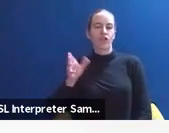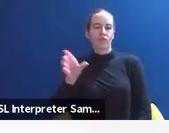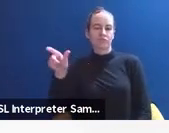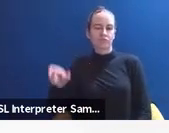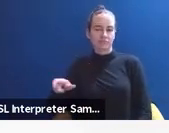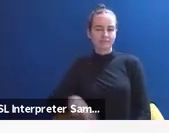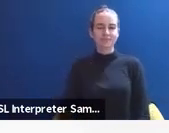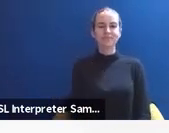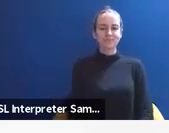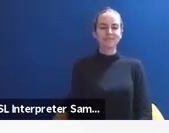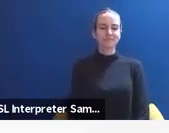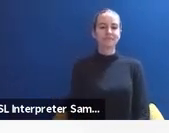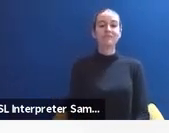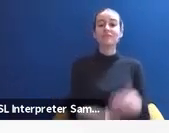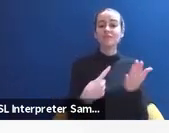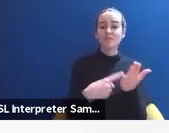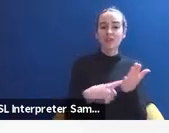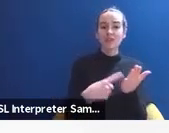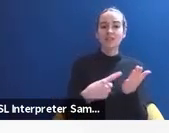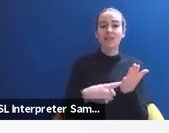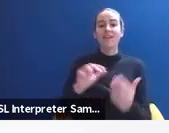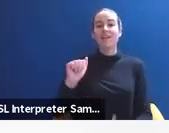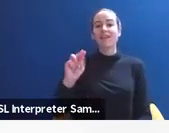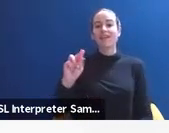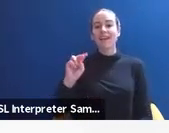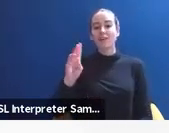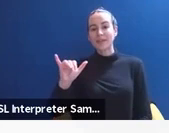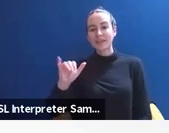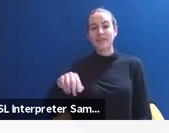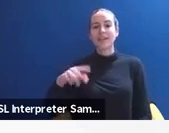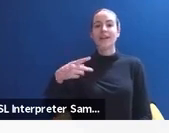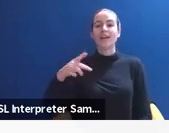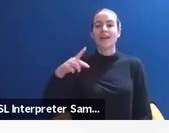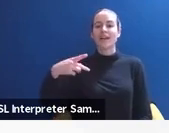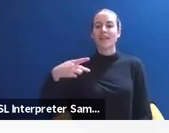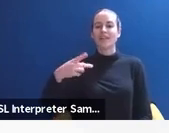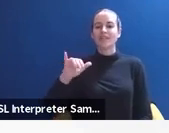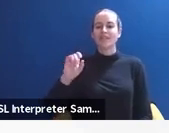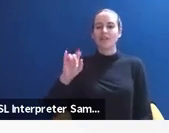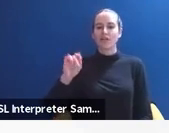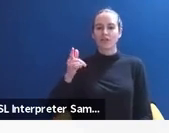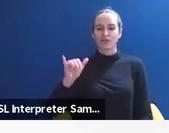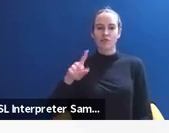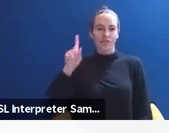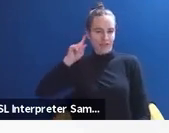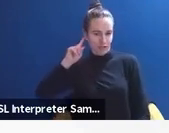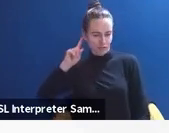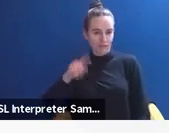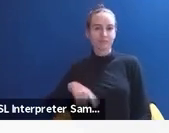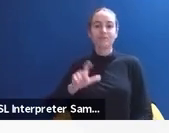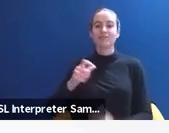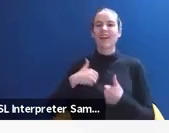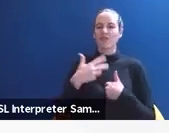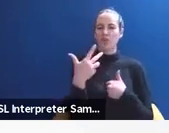So I'm going to talk a little bit about the anatomy and physiology of the ear so we're all on the same page. The ear is divided into three main